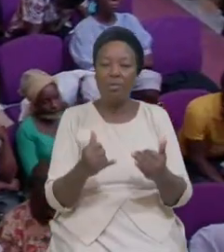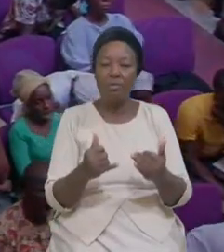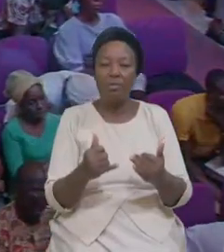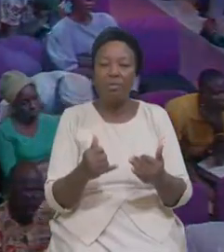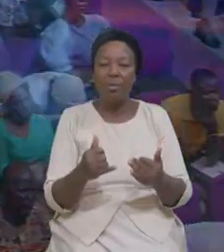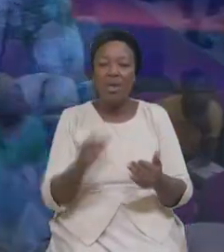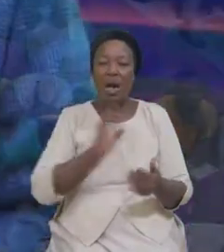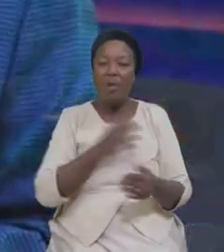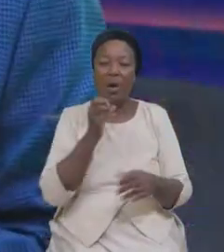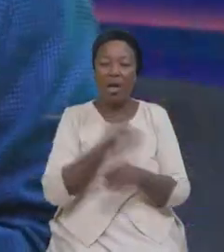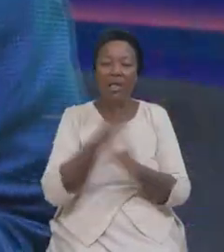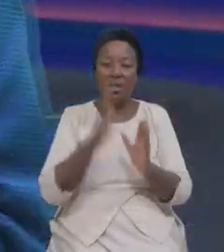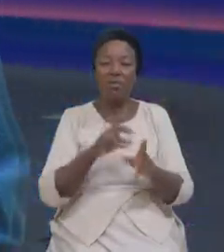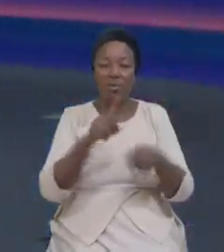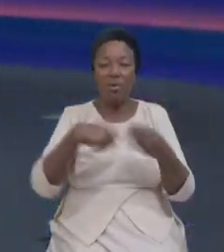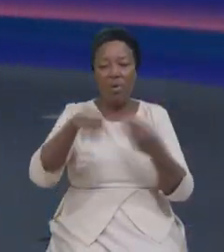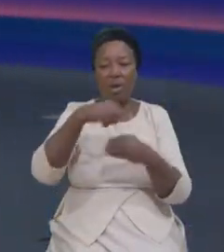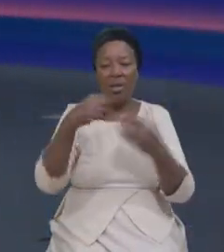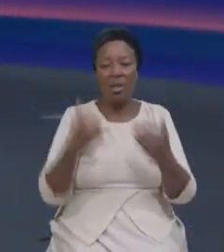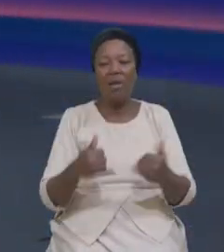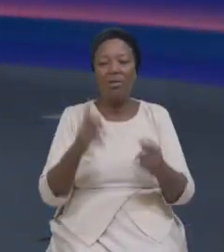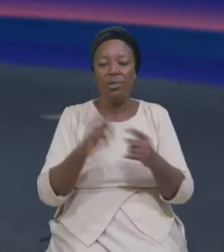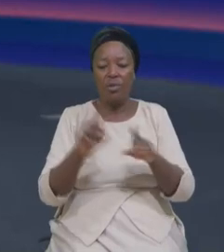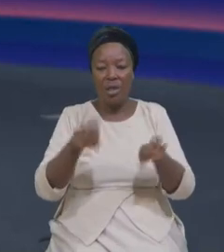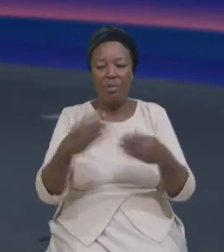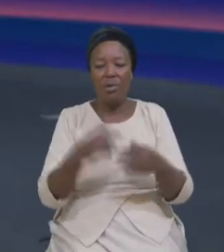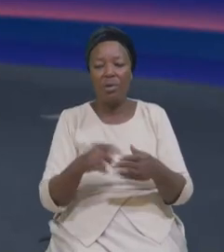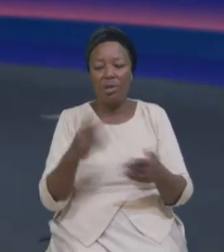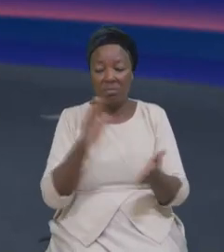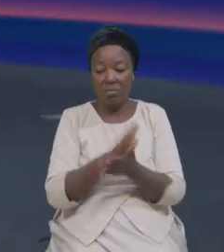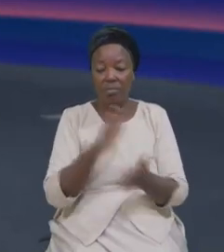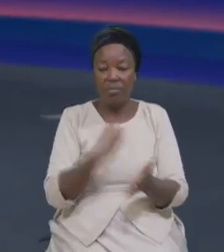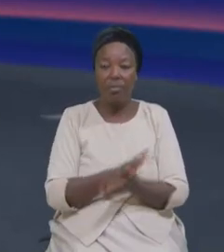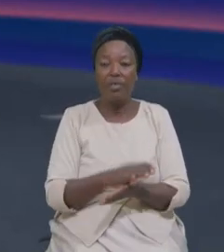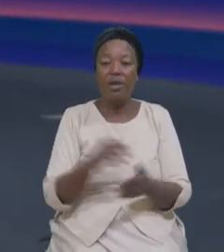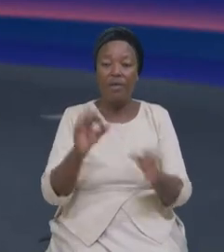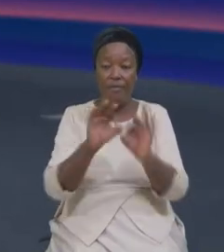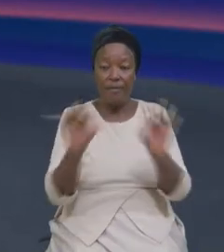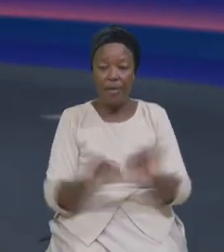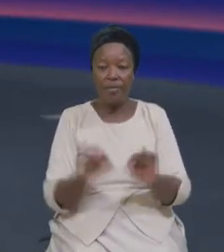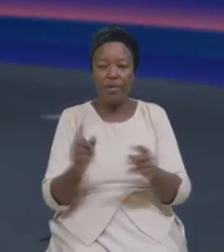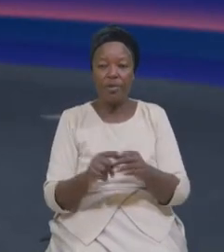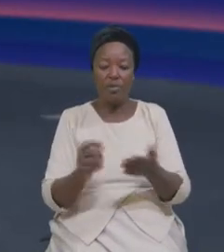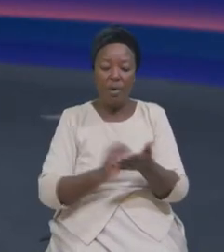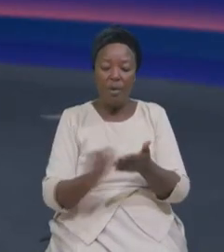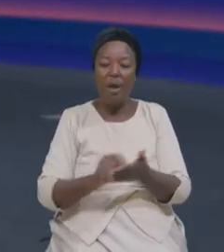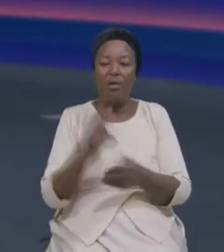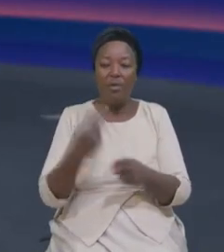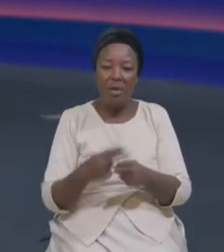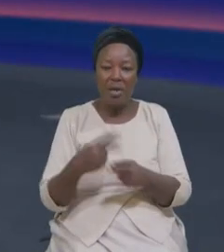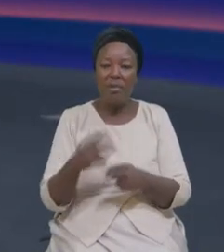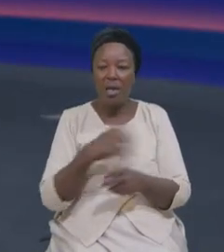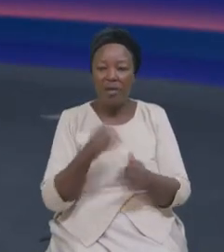our counselors will go around now, and they'll give you the sleeves to fill, and say the correct thing, do